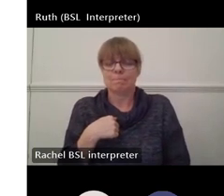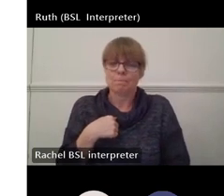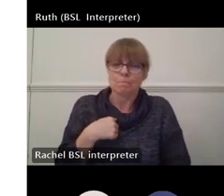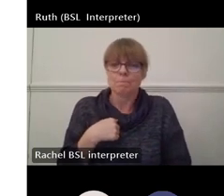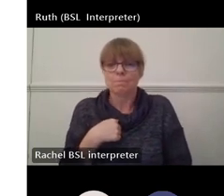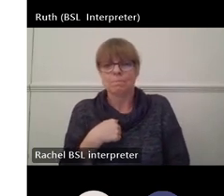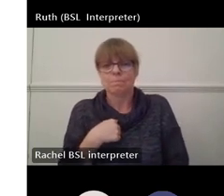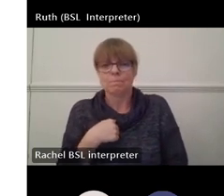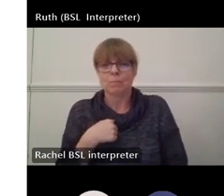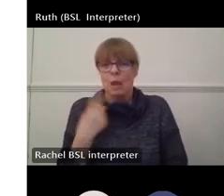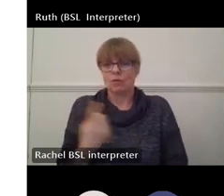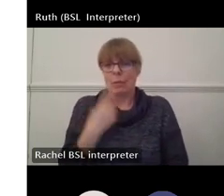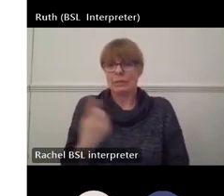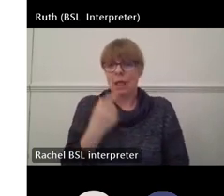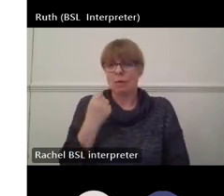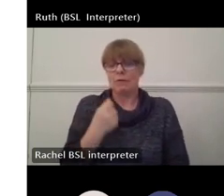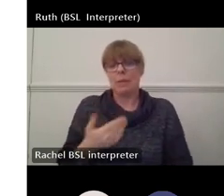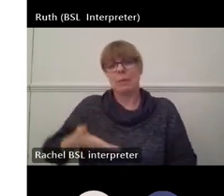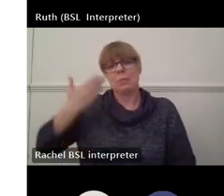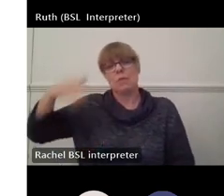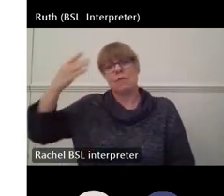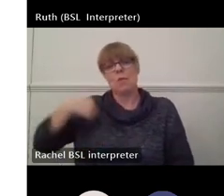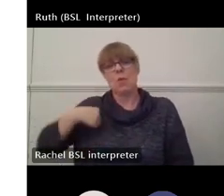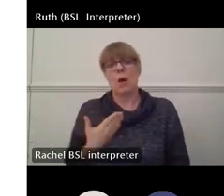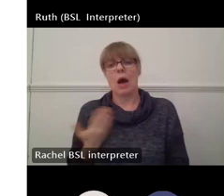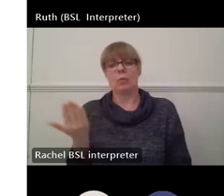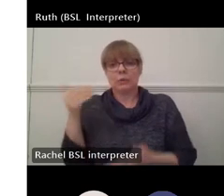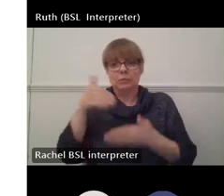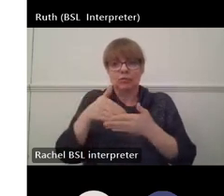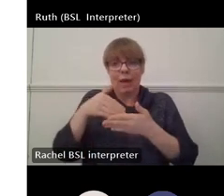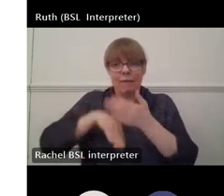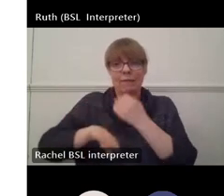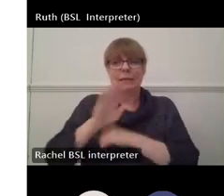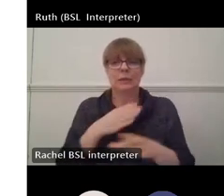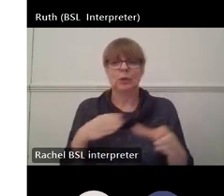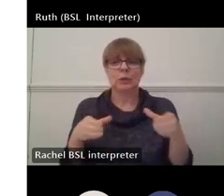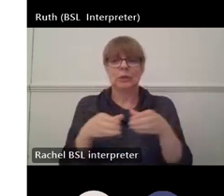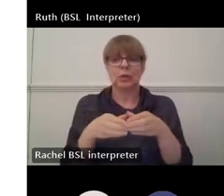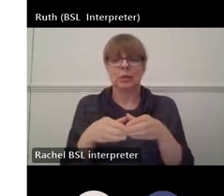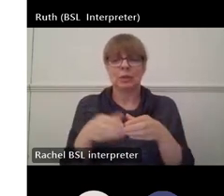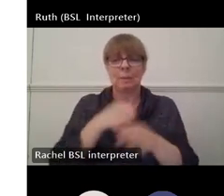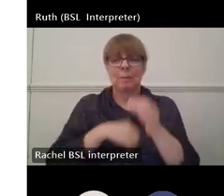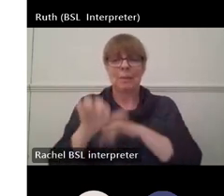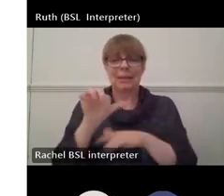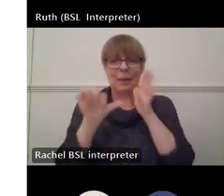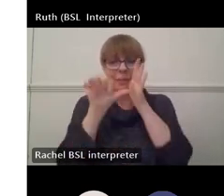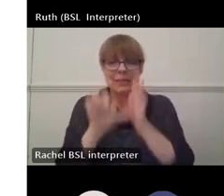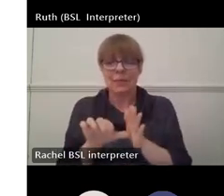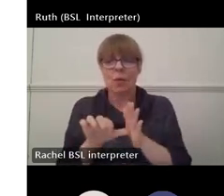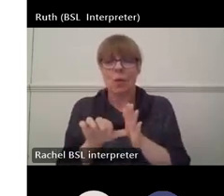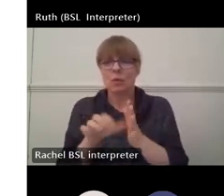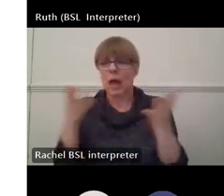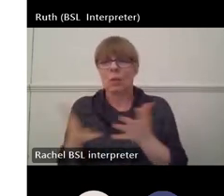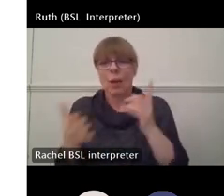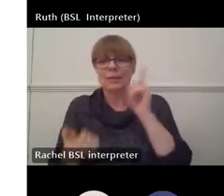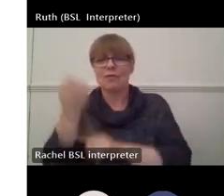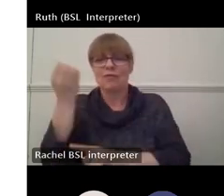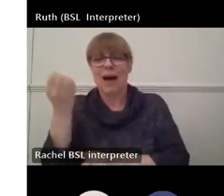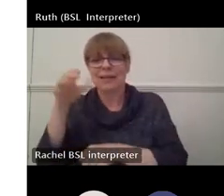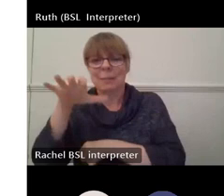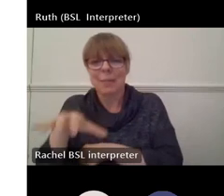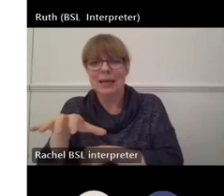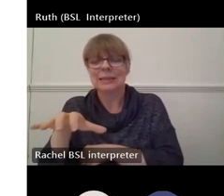Me in the early days, maybe I would put myself into difficult situations, find location or, you